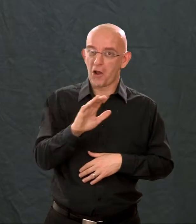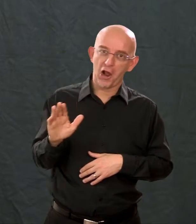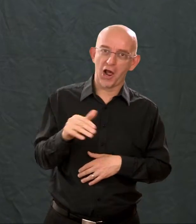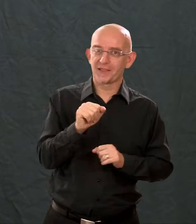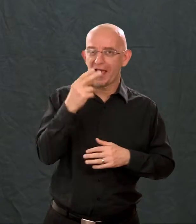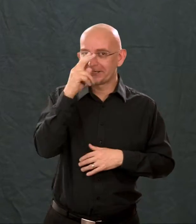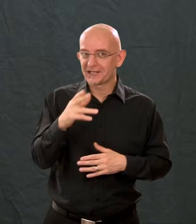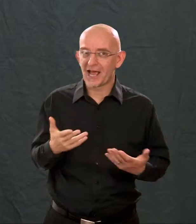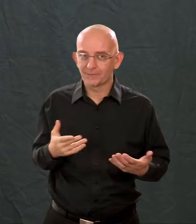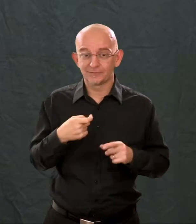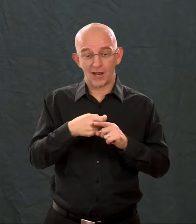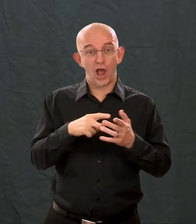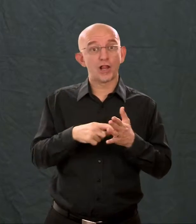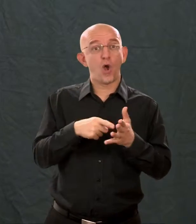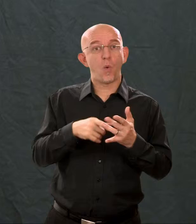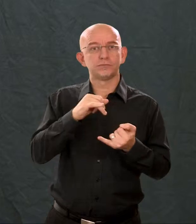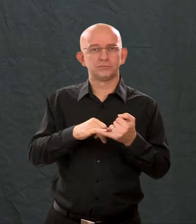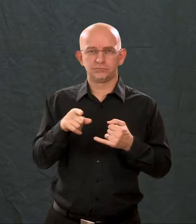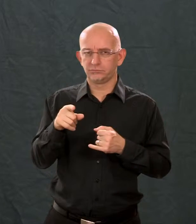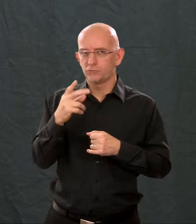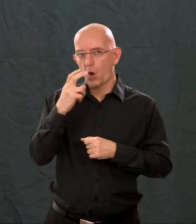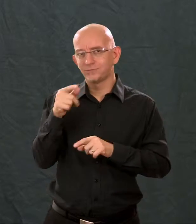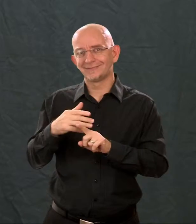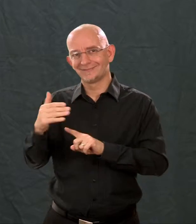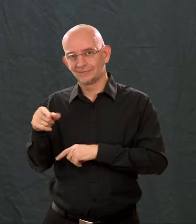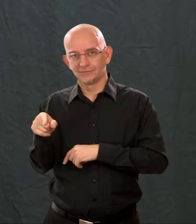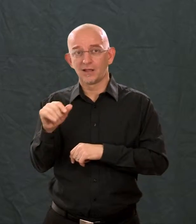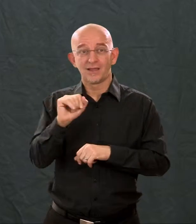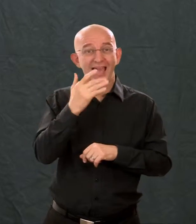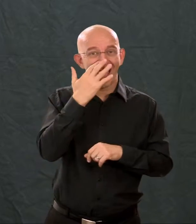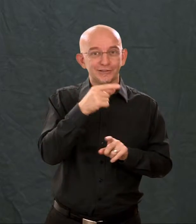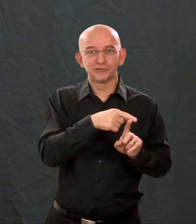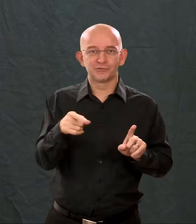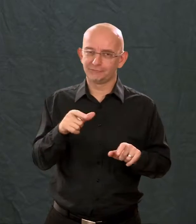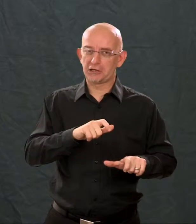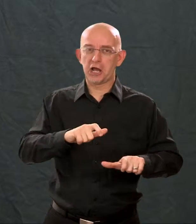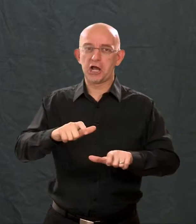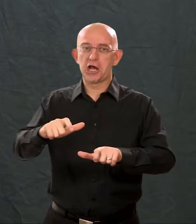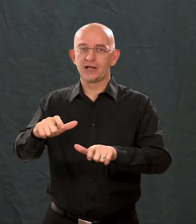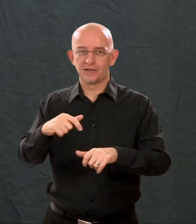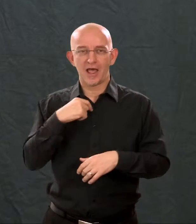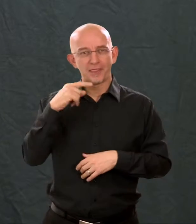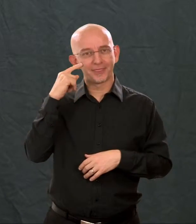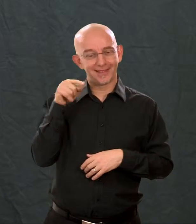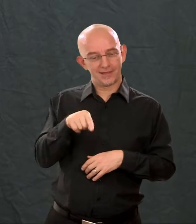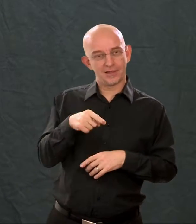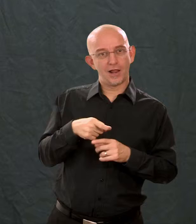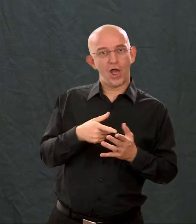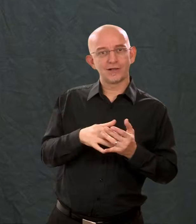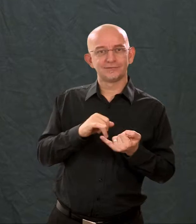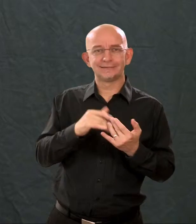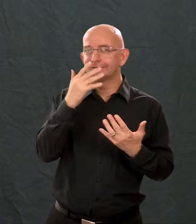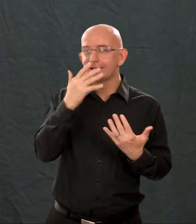So Klaus was the oldest, and their ages always stayed the same. I think he was always 10. And